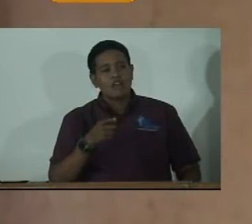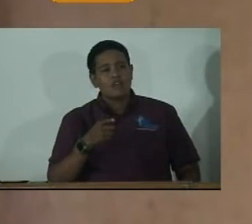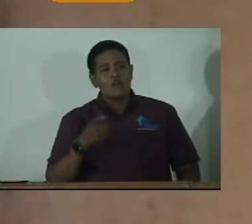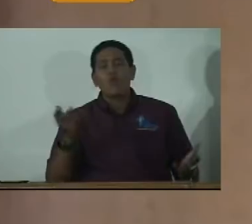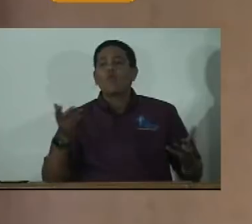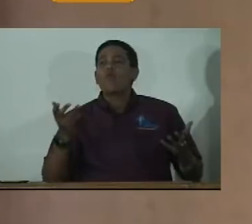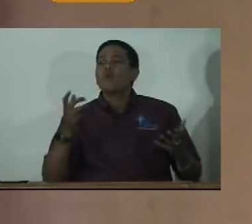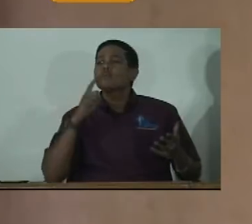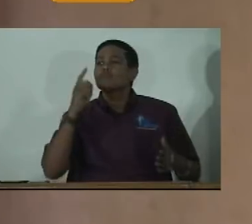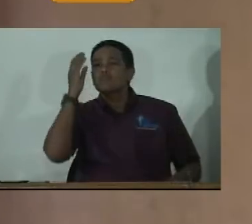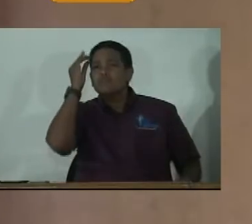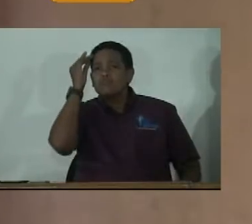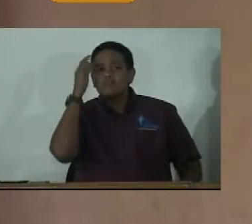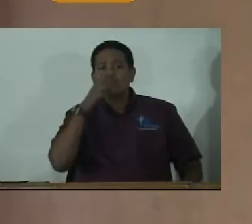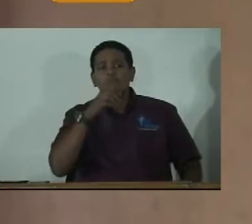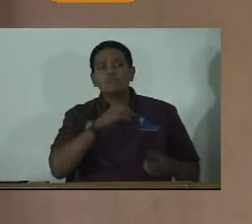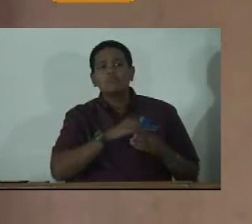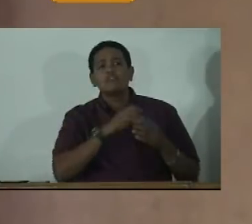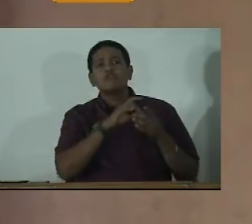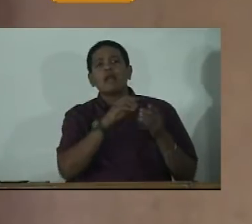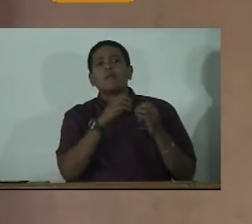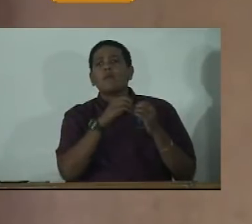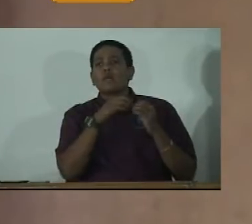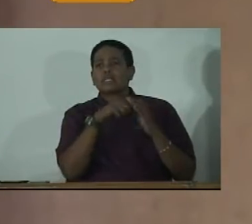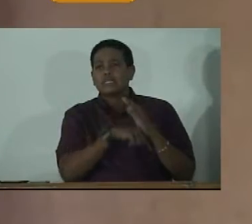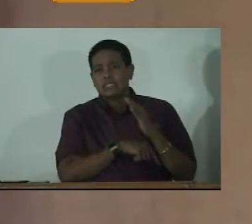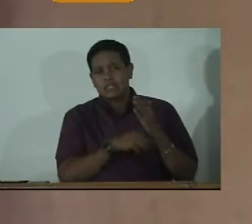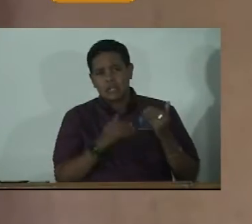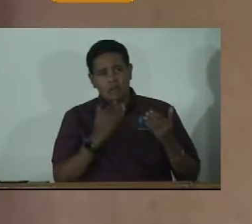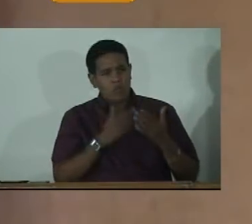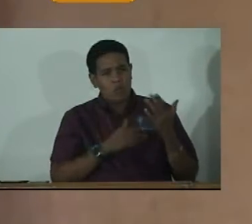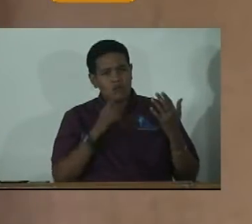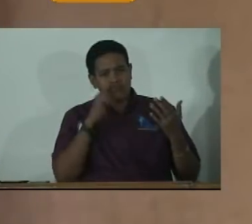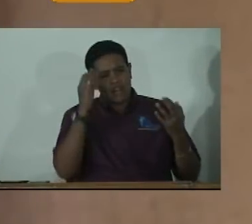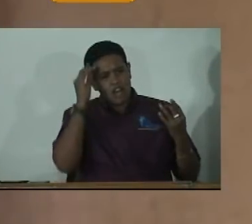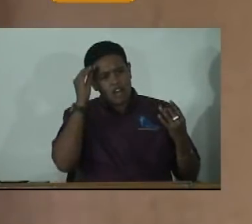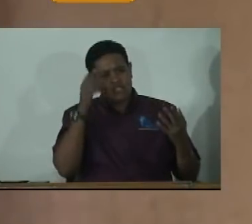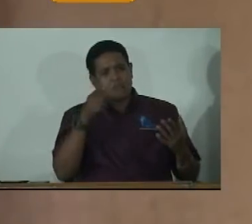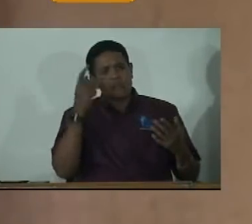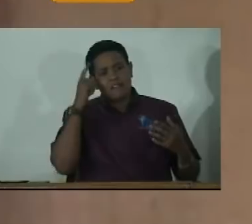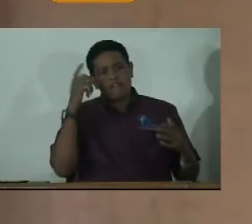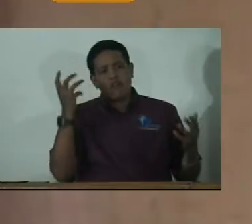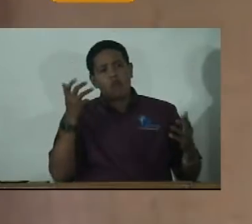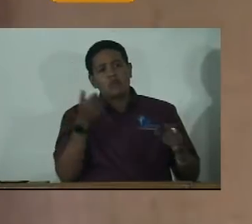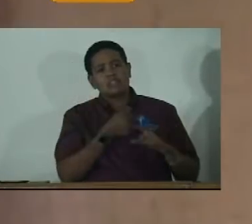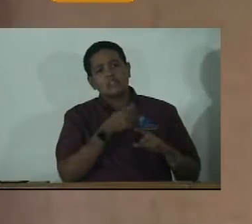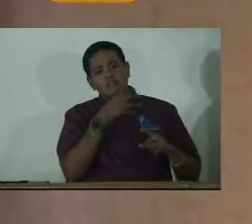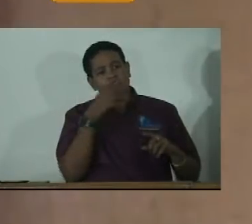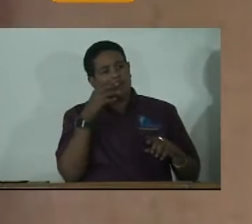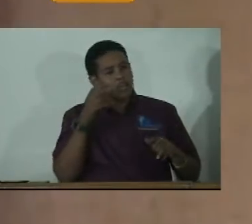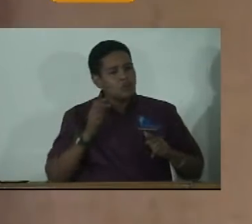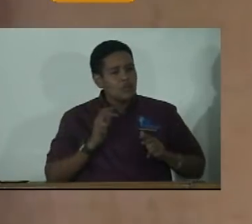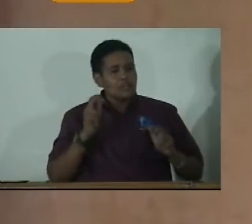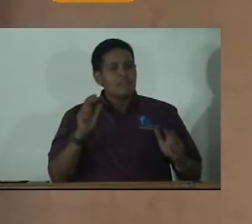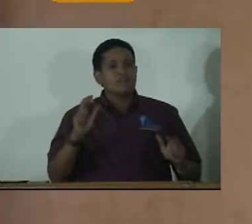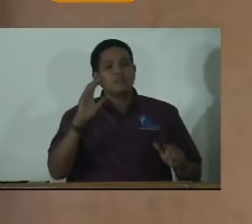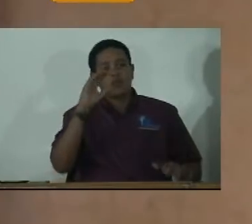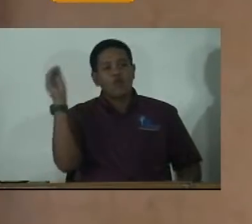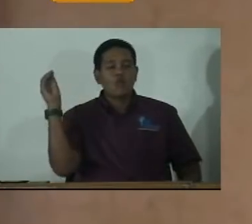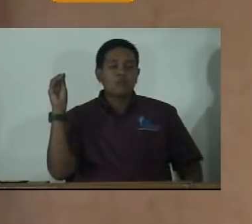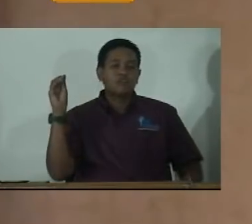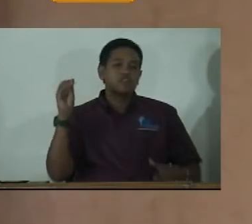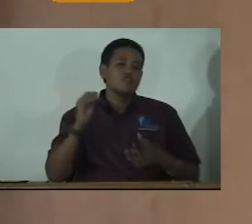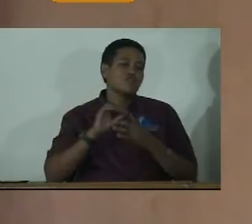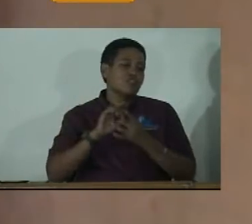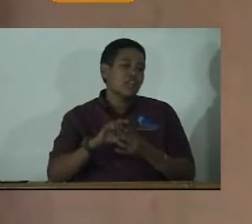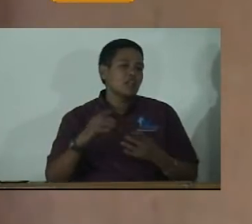is contemplated in some more detail for the Agro-Investment Corporation in terms